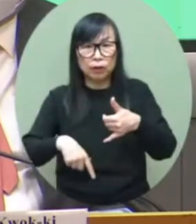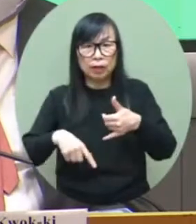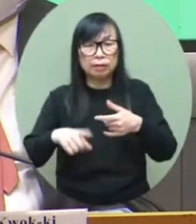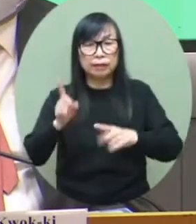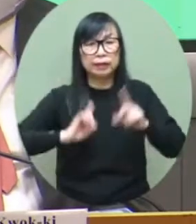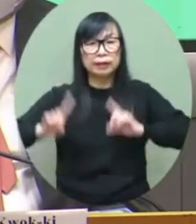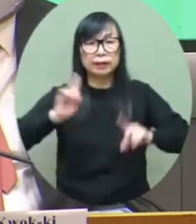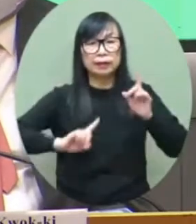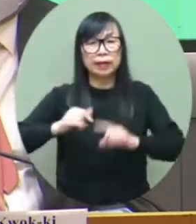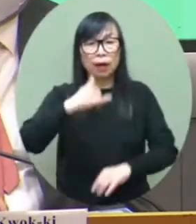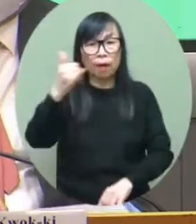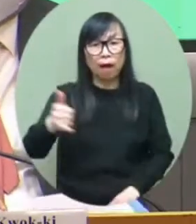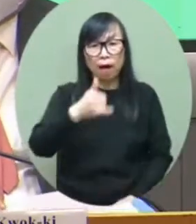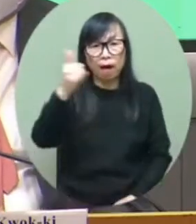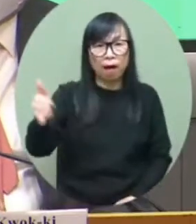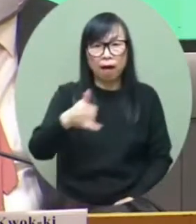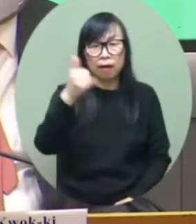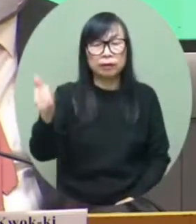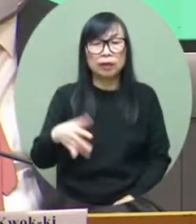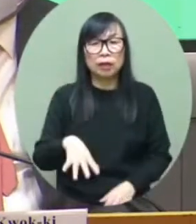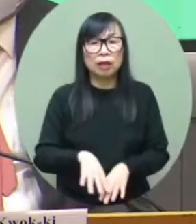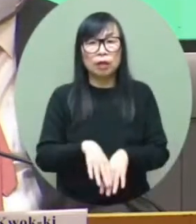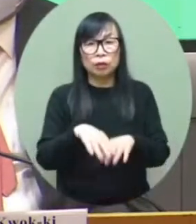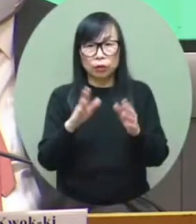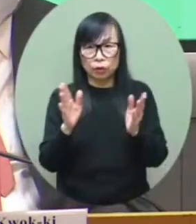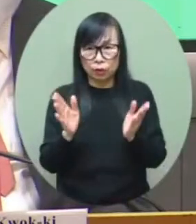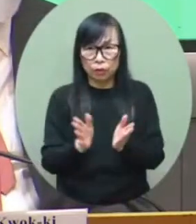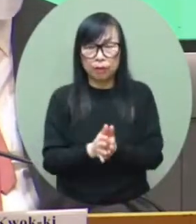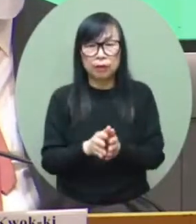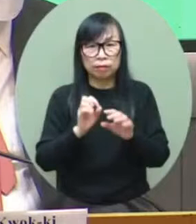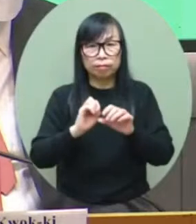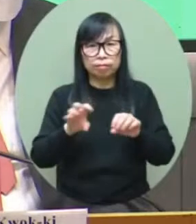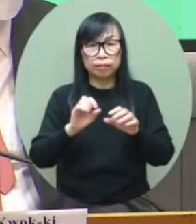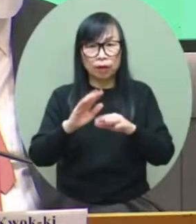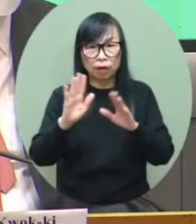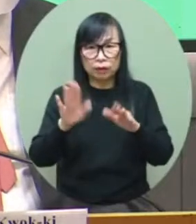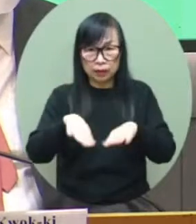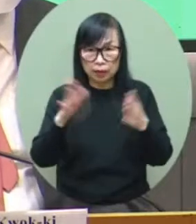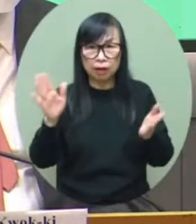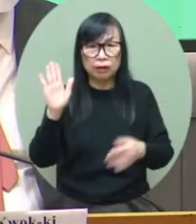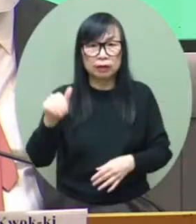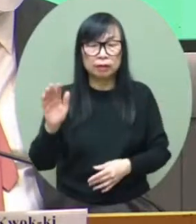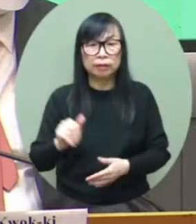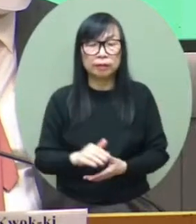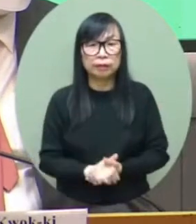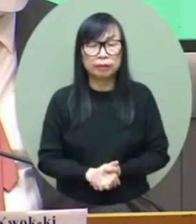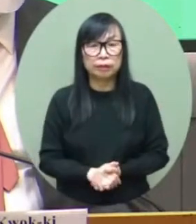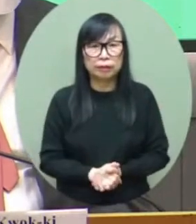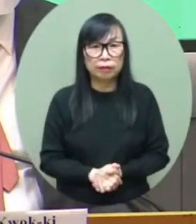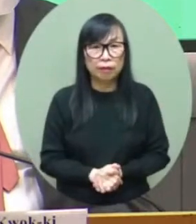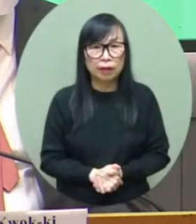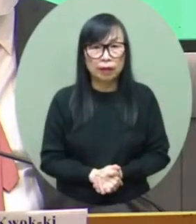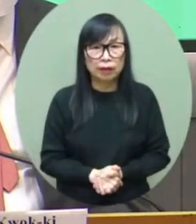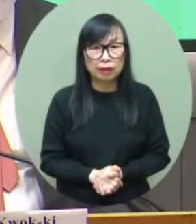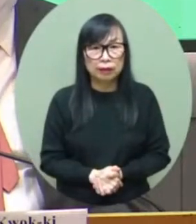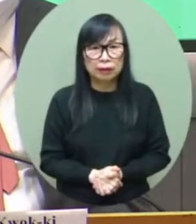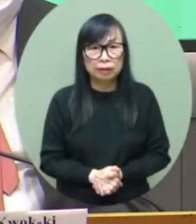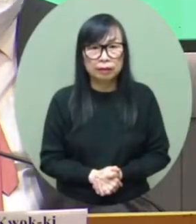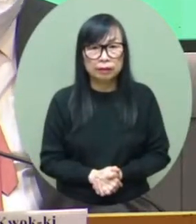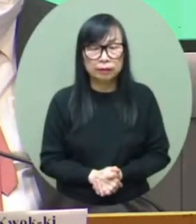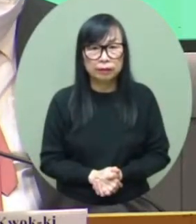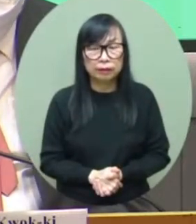So in terms of individual traveling and also tourist group traveling, there will be a lot of